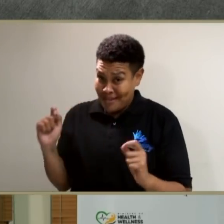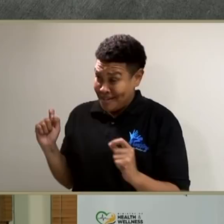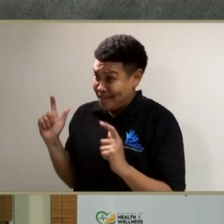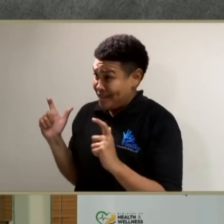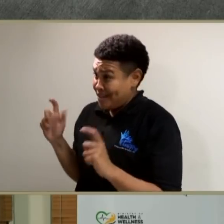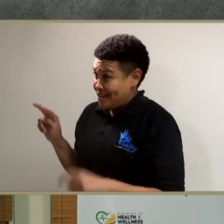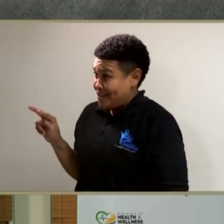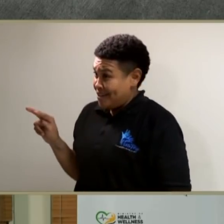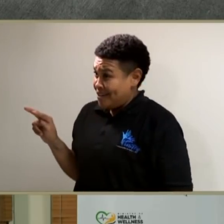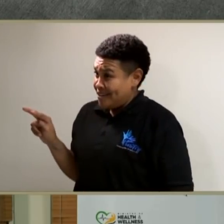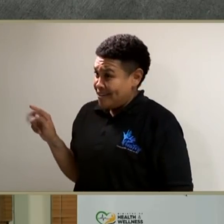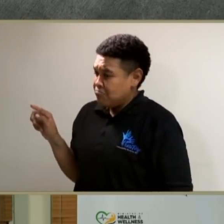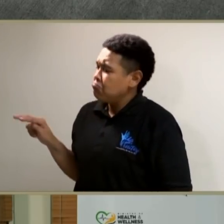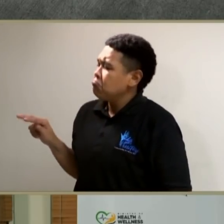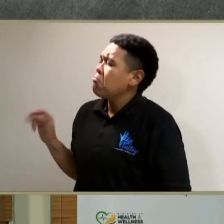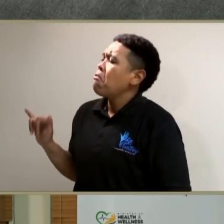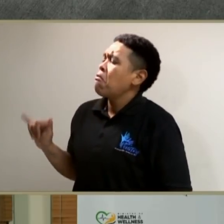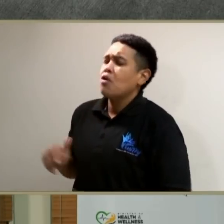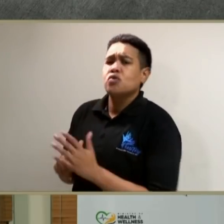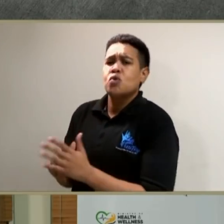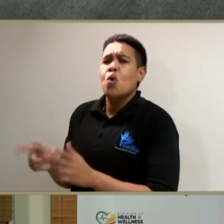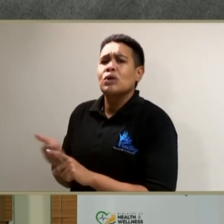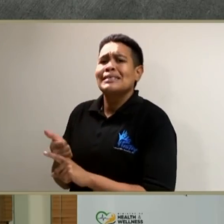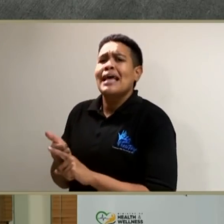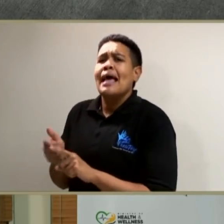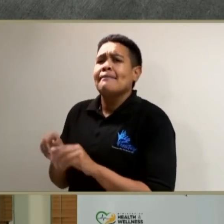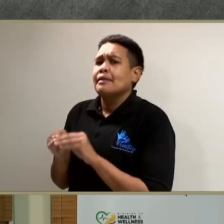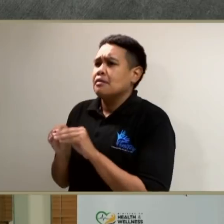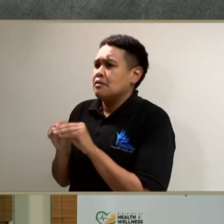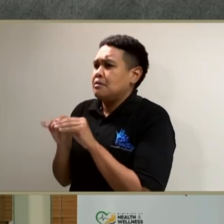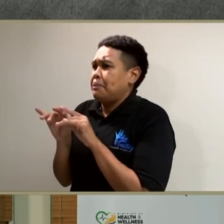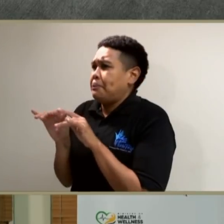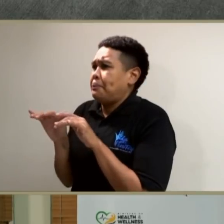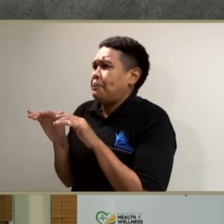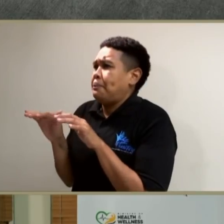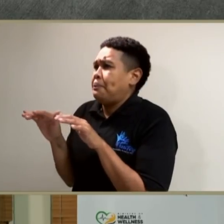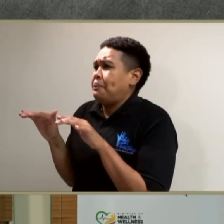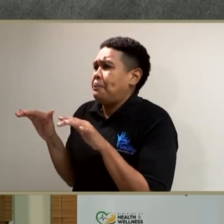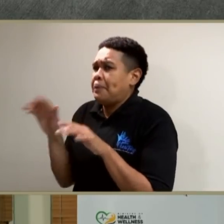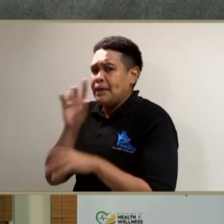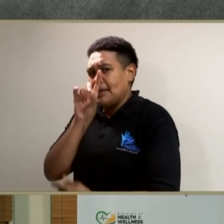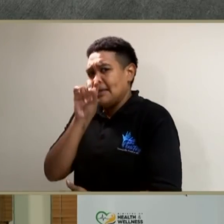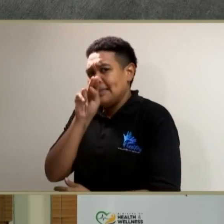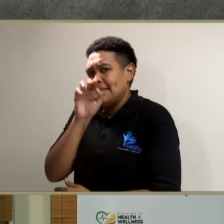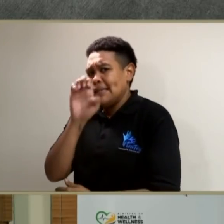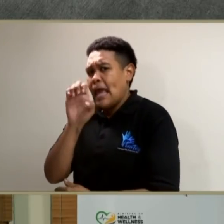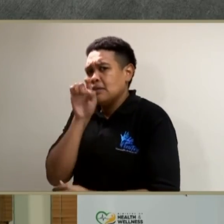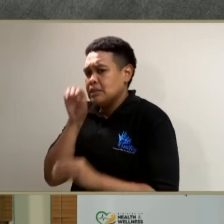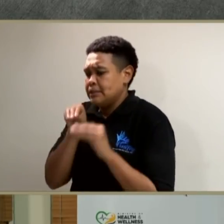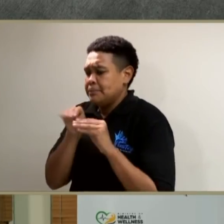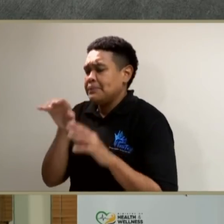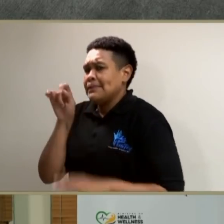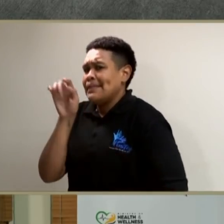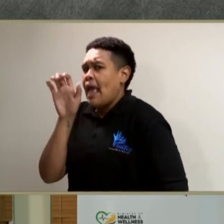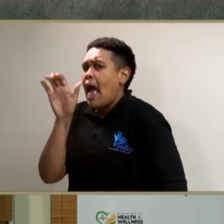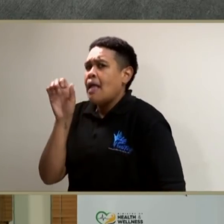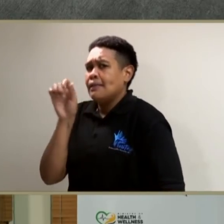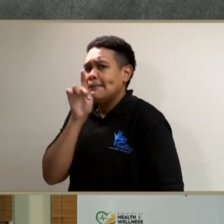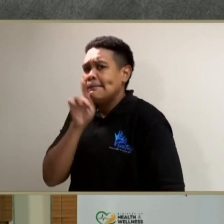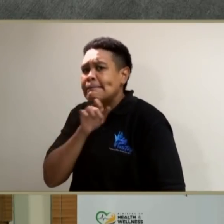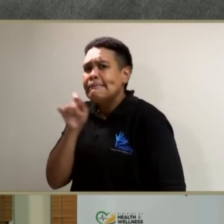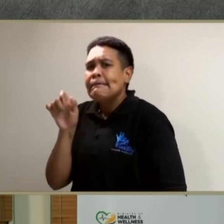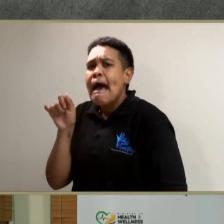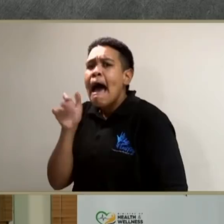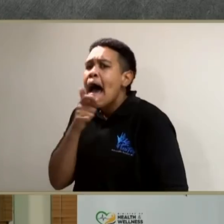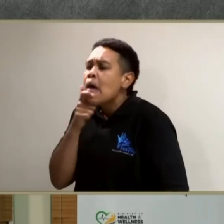on the screen will show that how densely we are seeing the number of cases in St. Catherine and Kingston and St. Andrew.